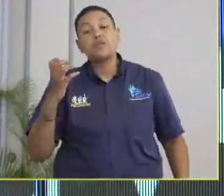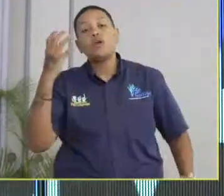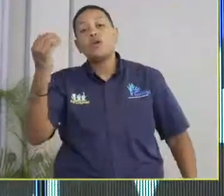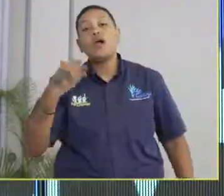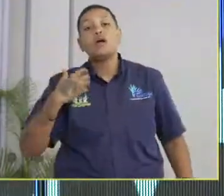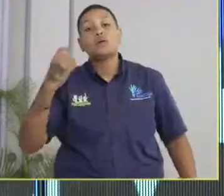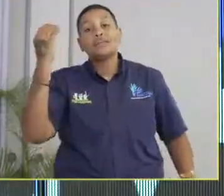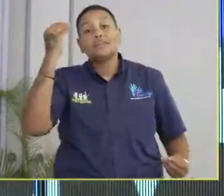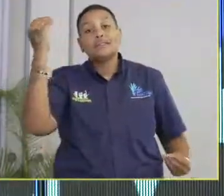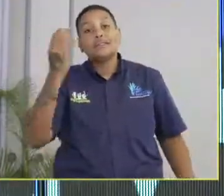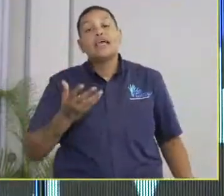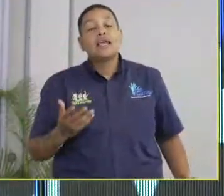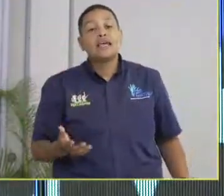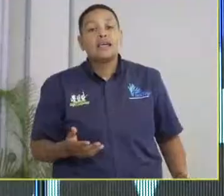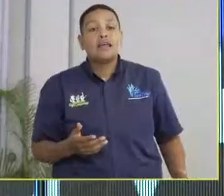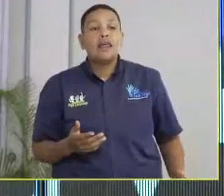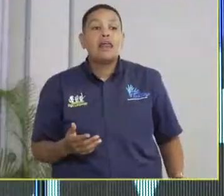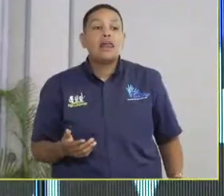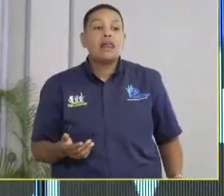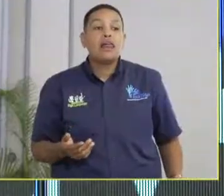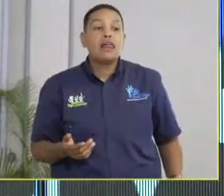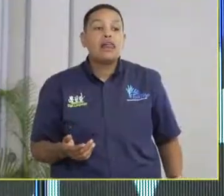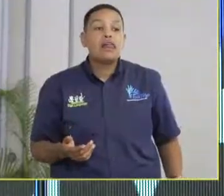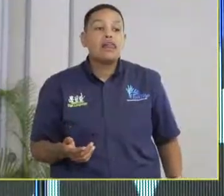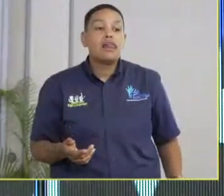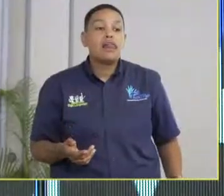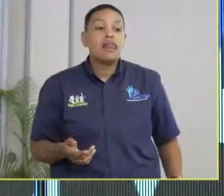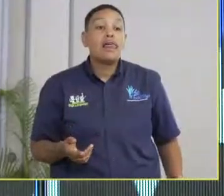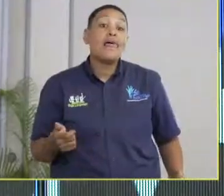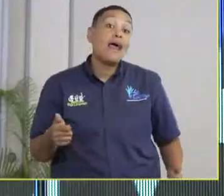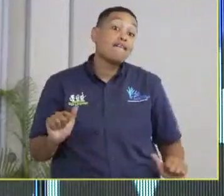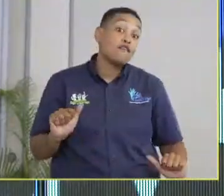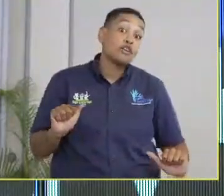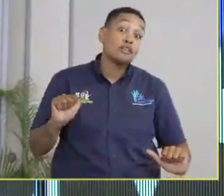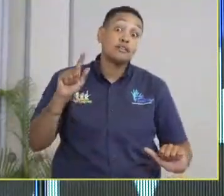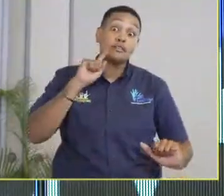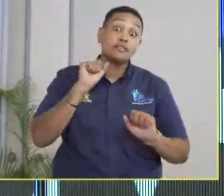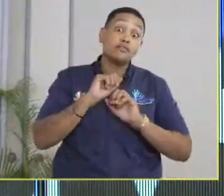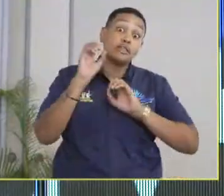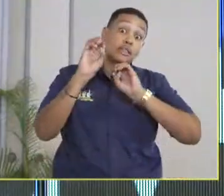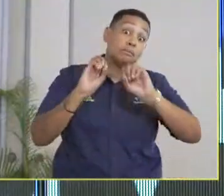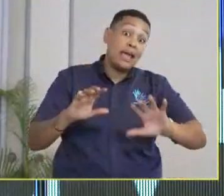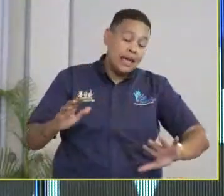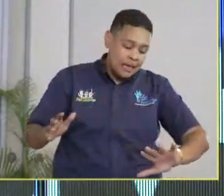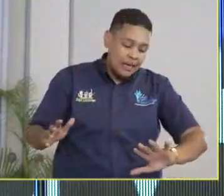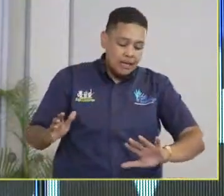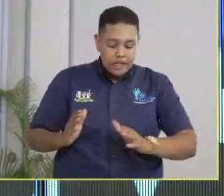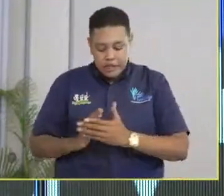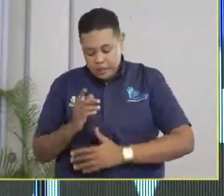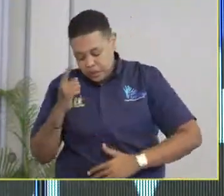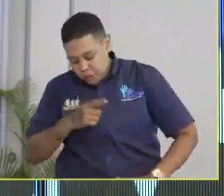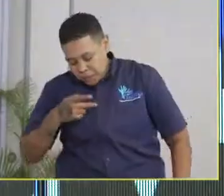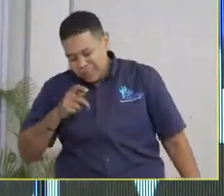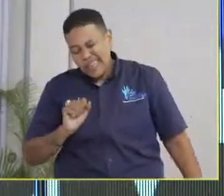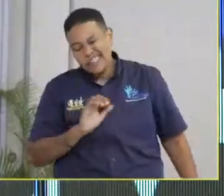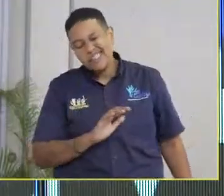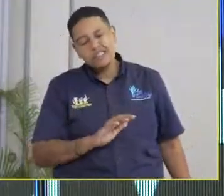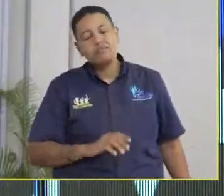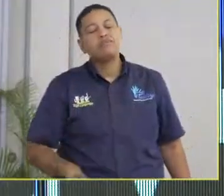want to say that the effort that was made by the